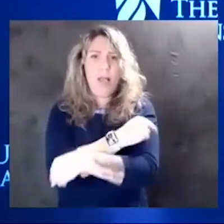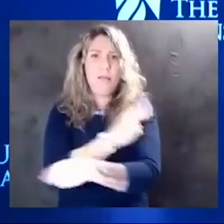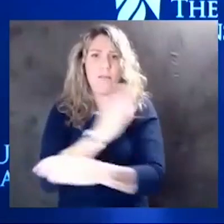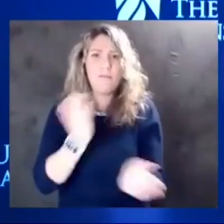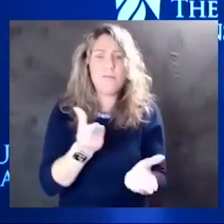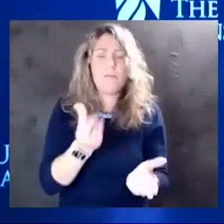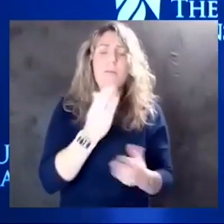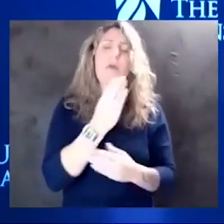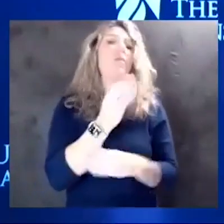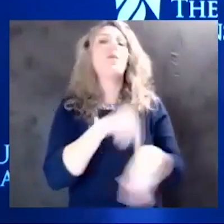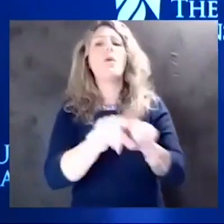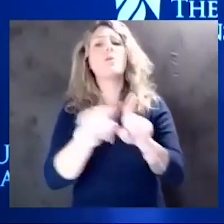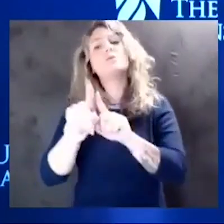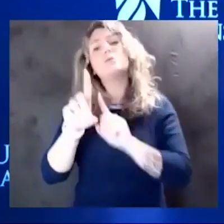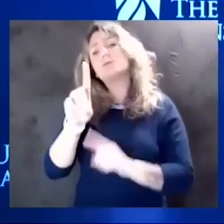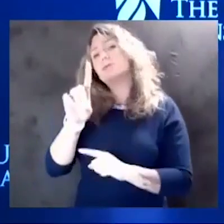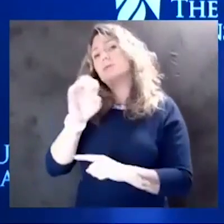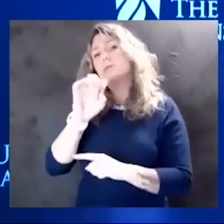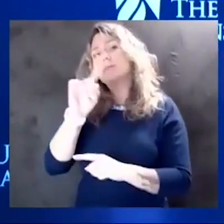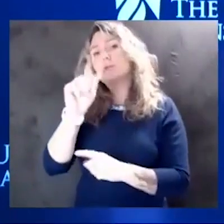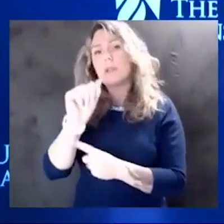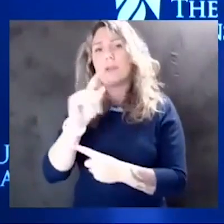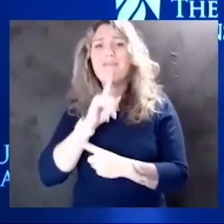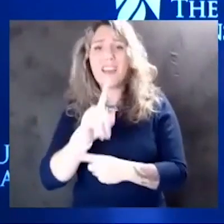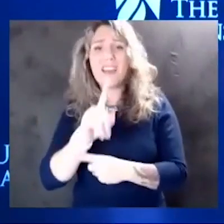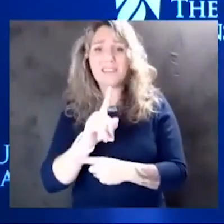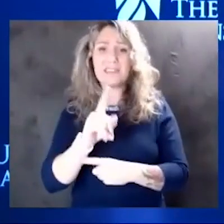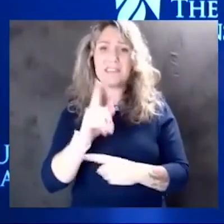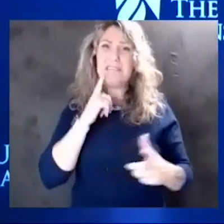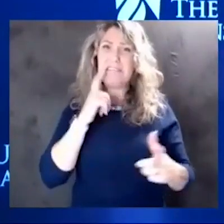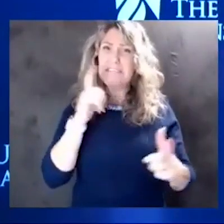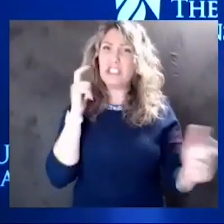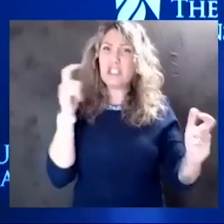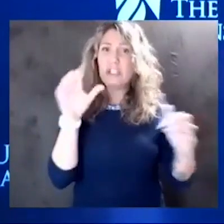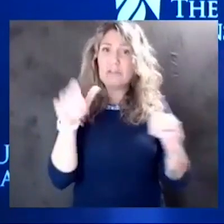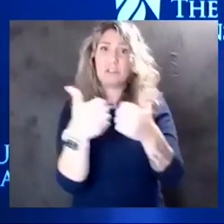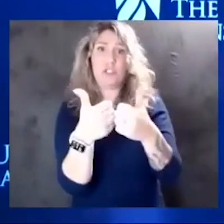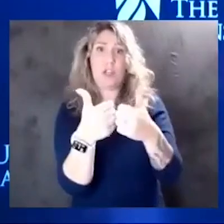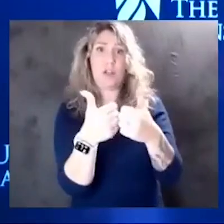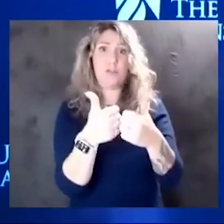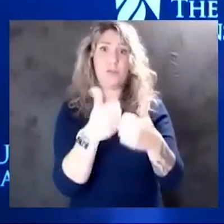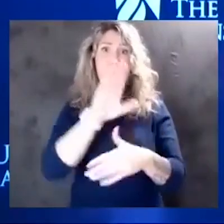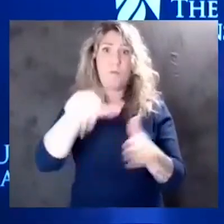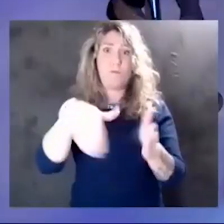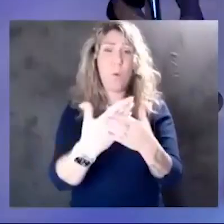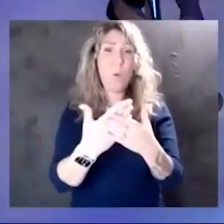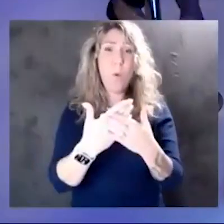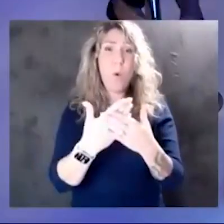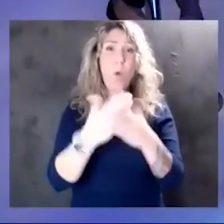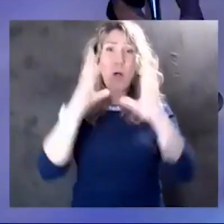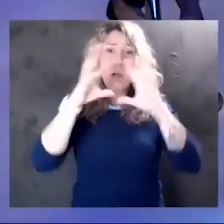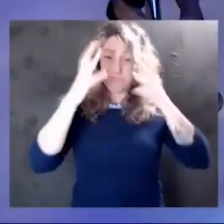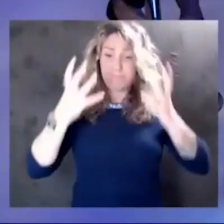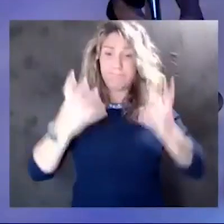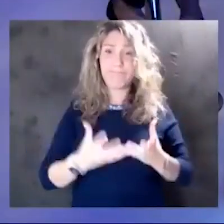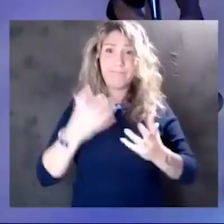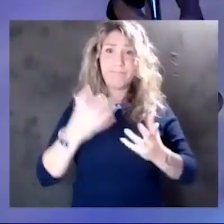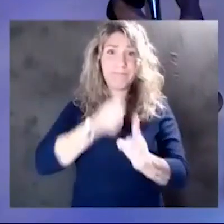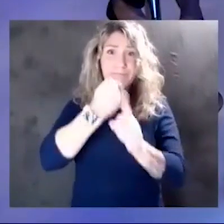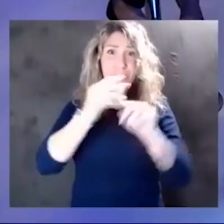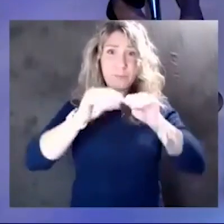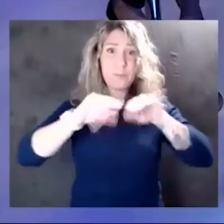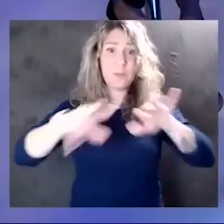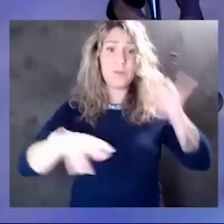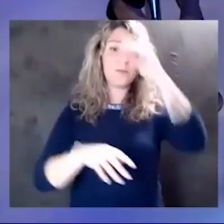Delta variant is perhaps the greatest challenge to us of the entire pandemic. Dr. Seitz, we get a lot of questions